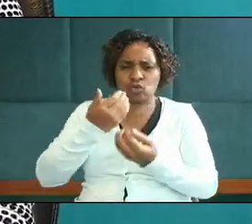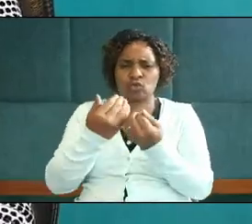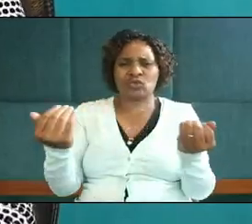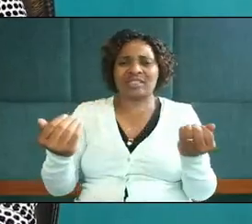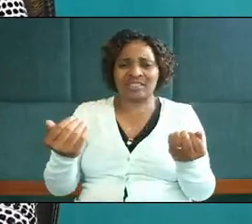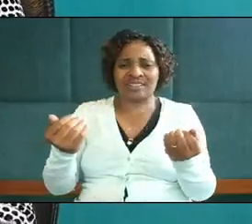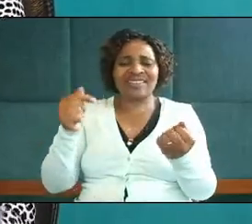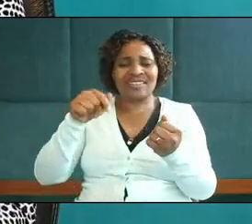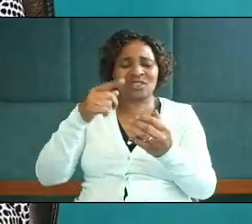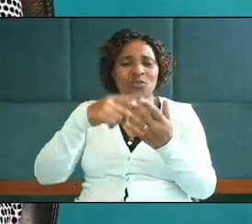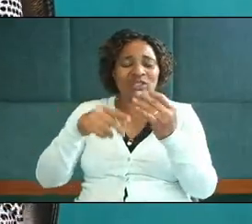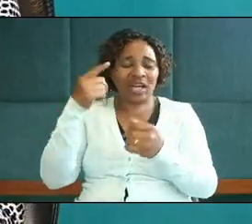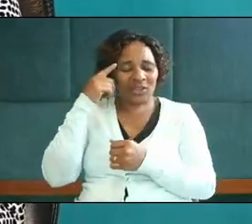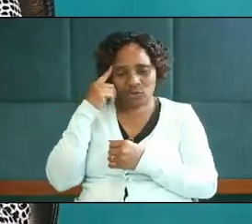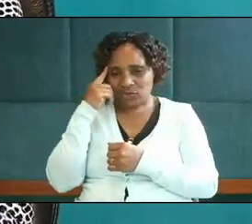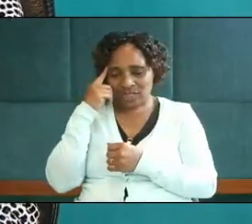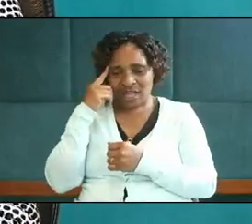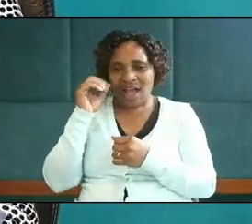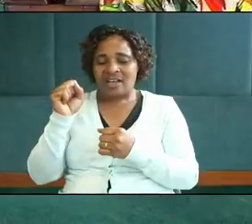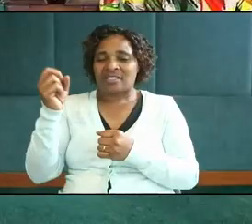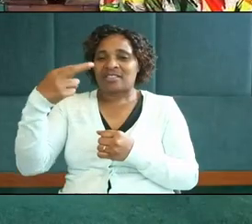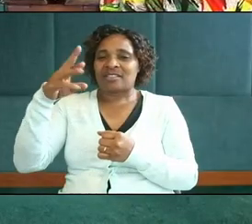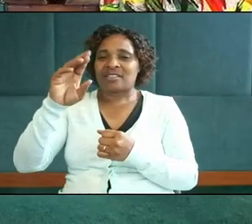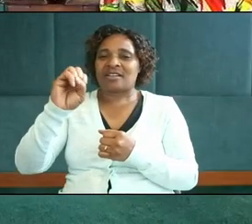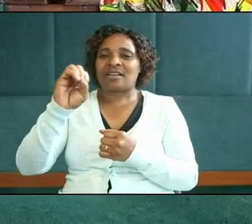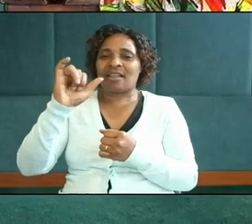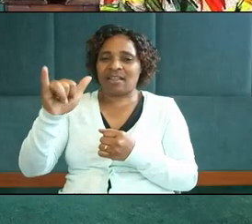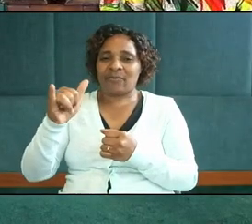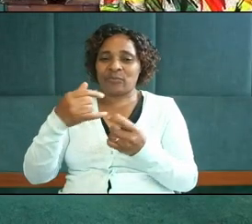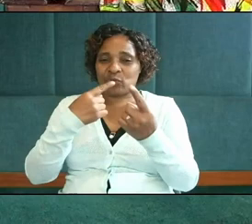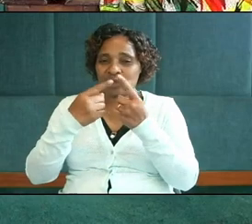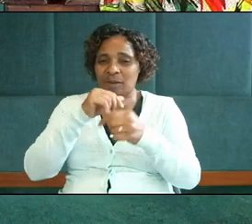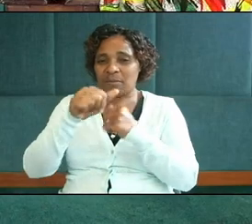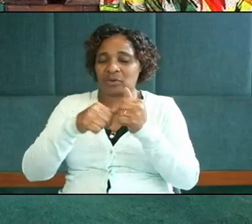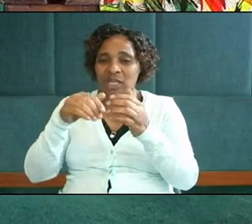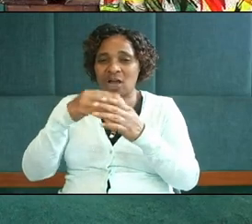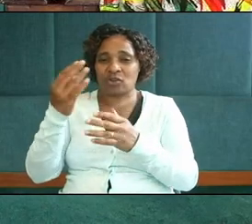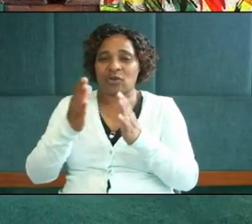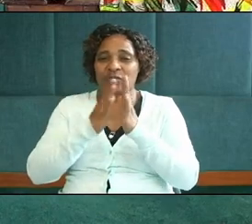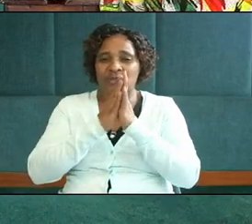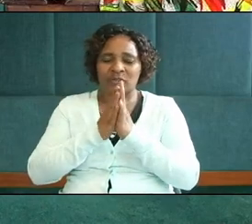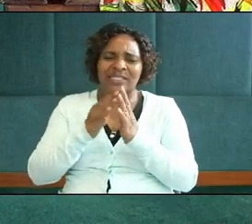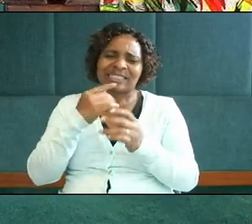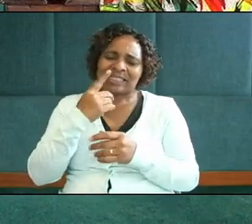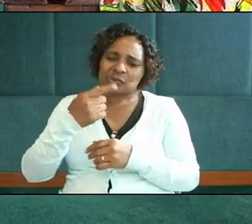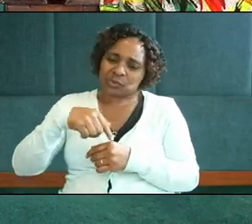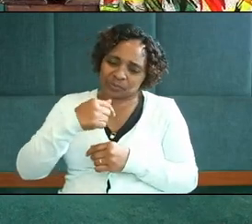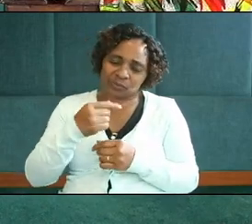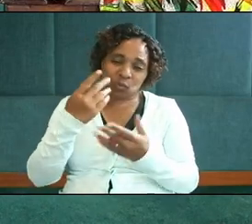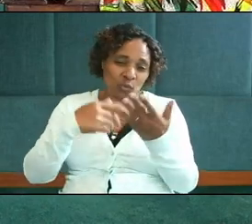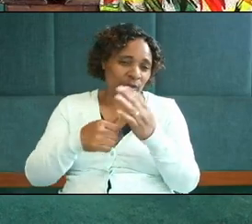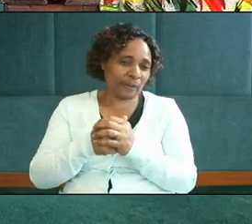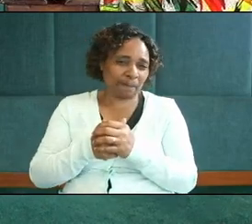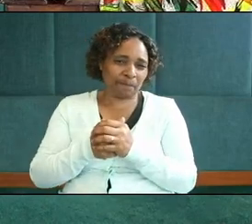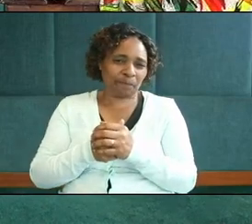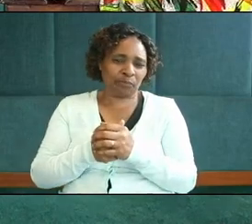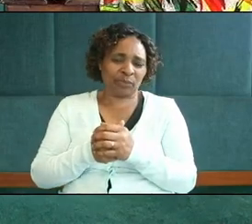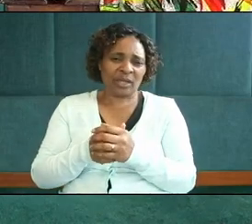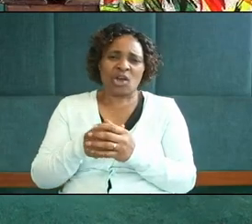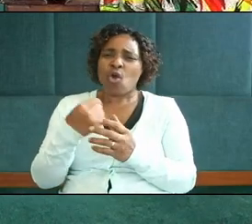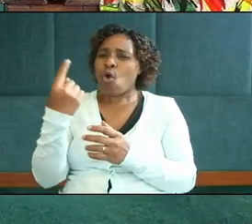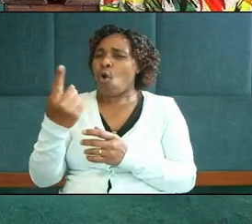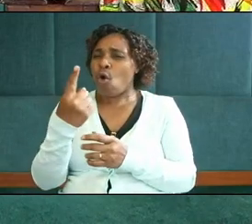I thought. Anyway, Ashley, you can take us through the out of the story. Turns out that it's not the